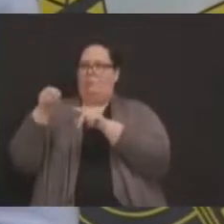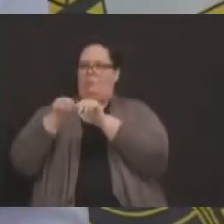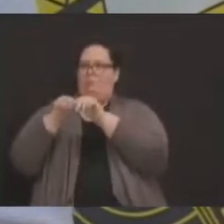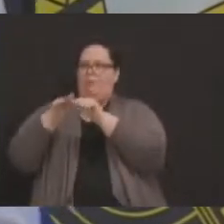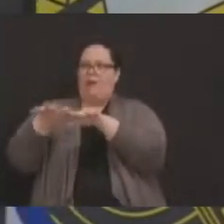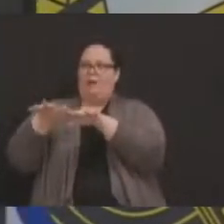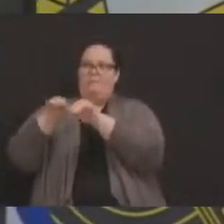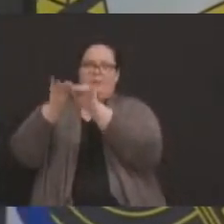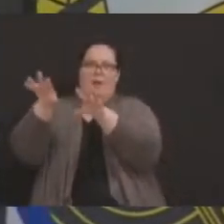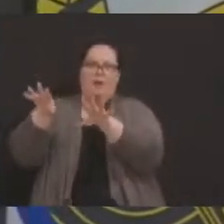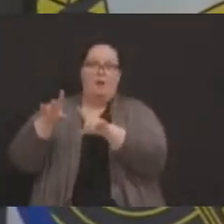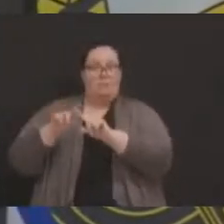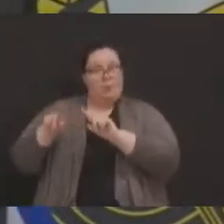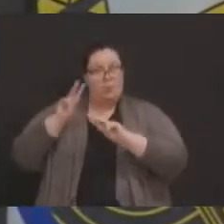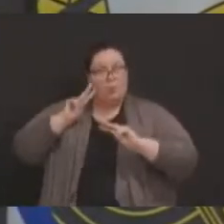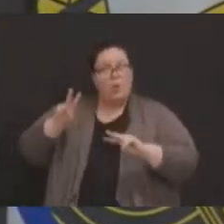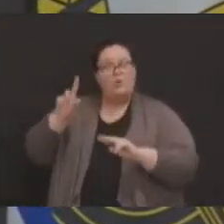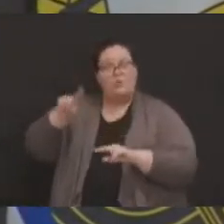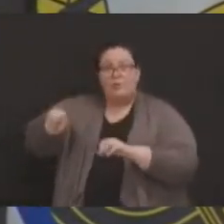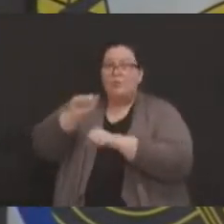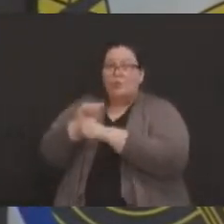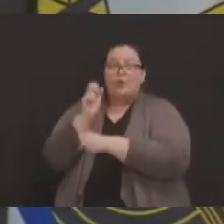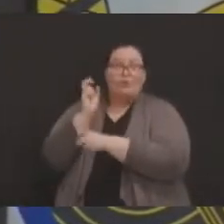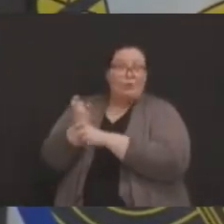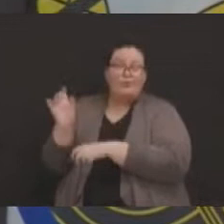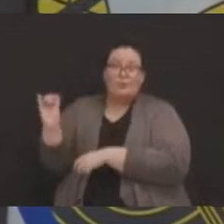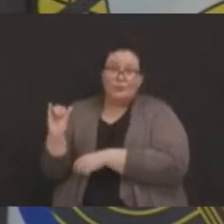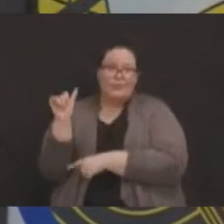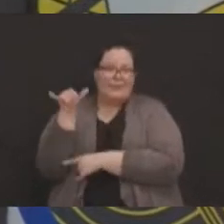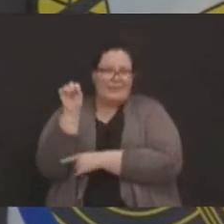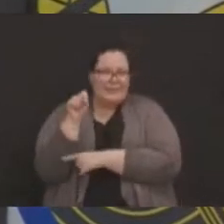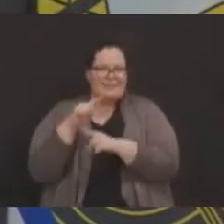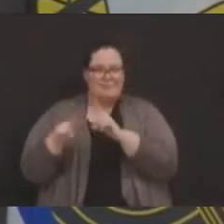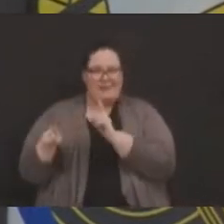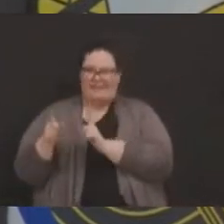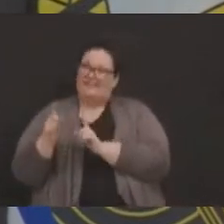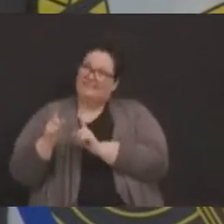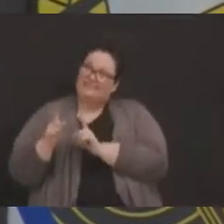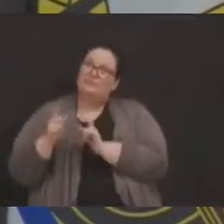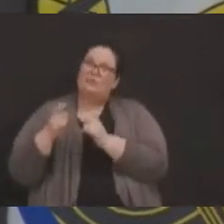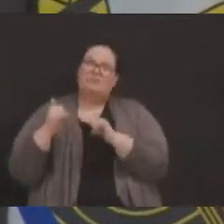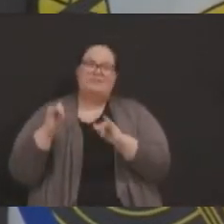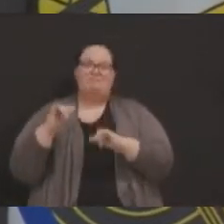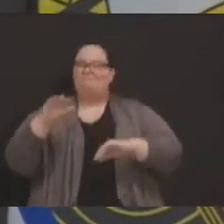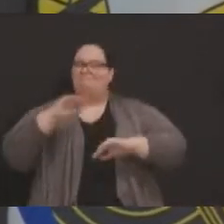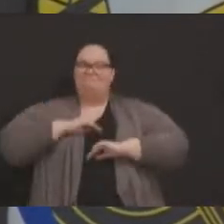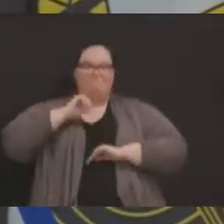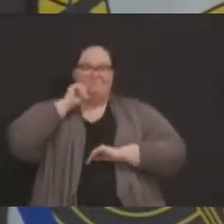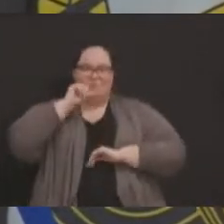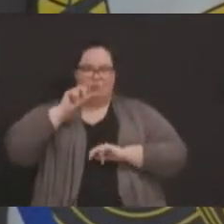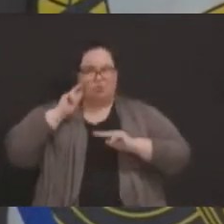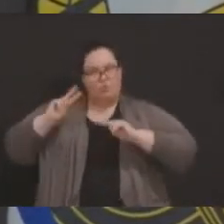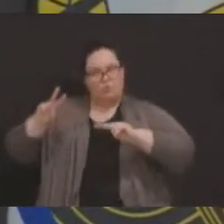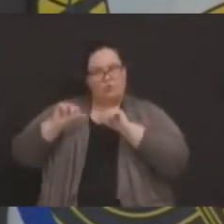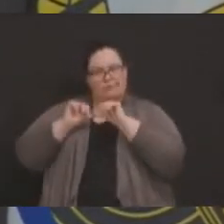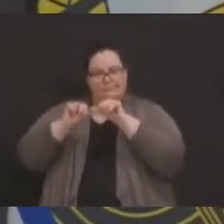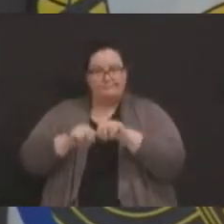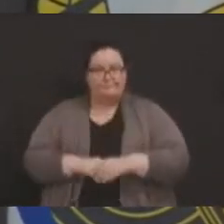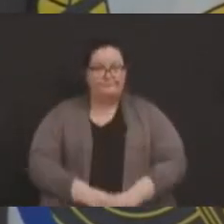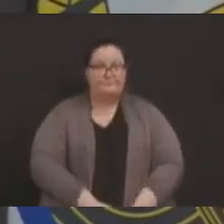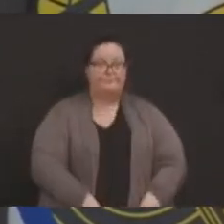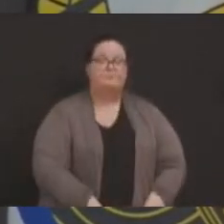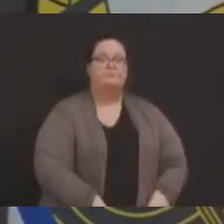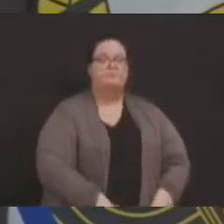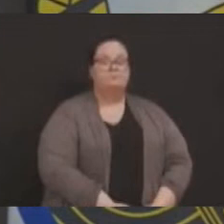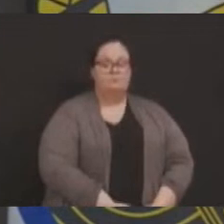situation. Ms. Lyle, do you have a follow-up? I do. As far as I understand it, the residents of